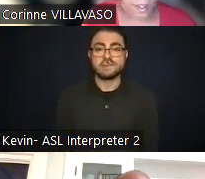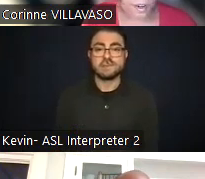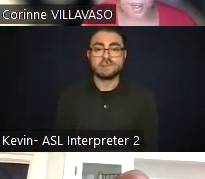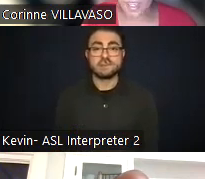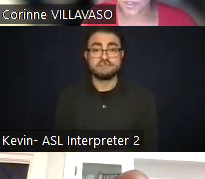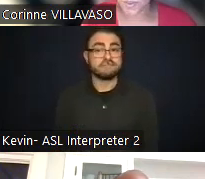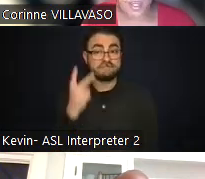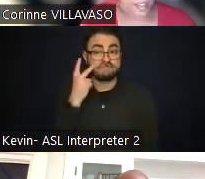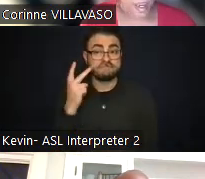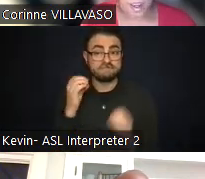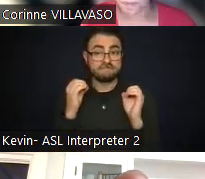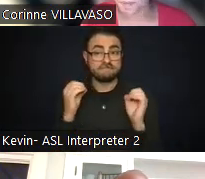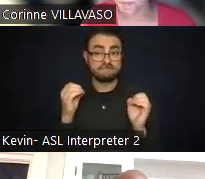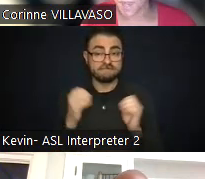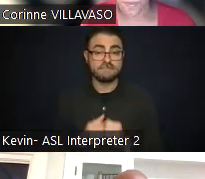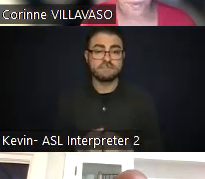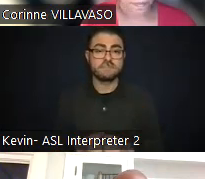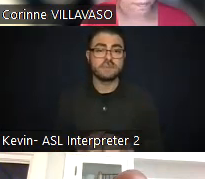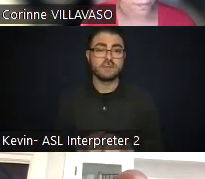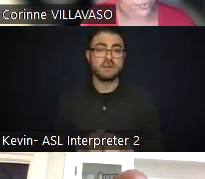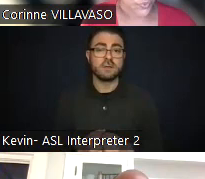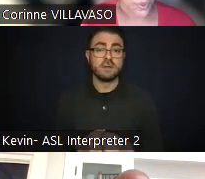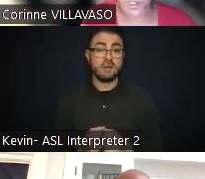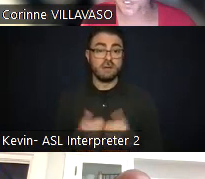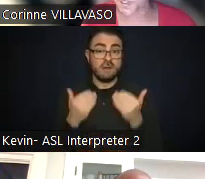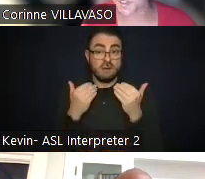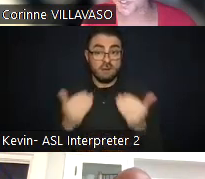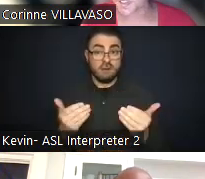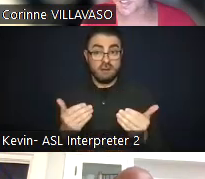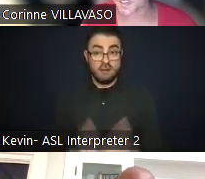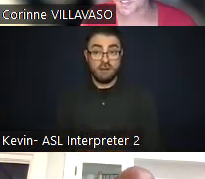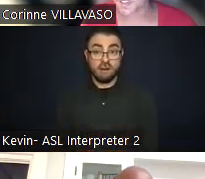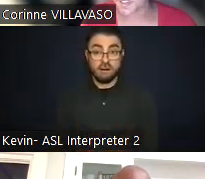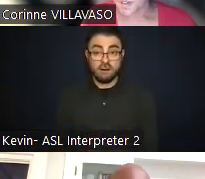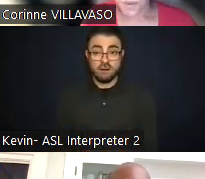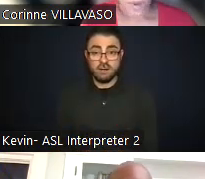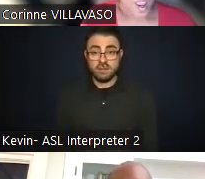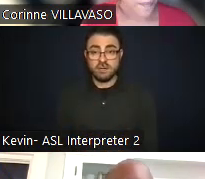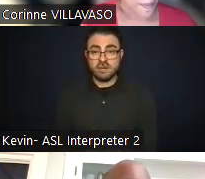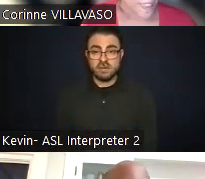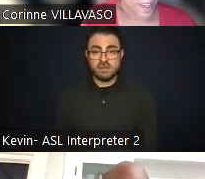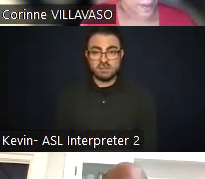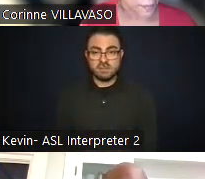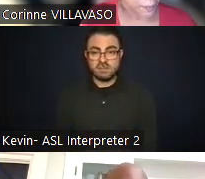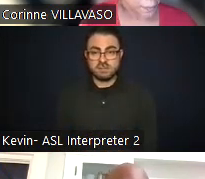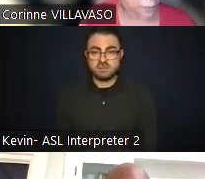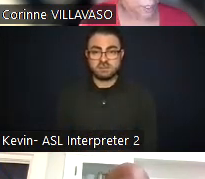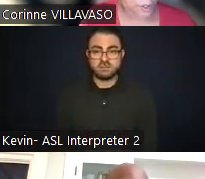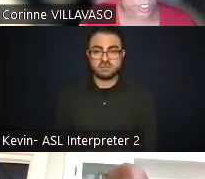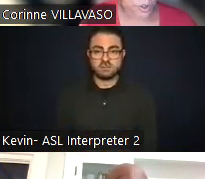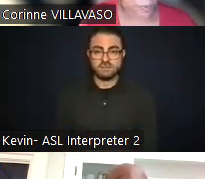Seeing that there are no hands raised, may we move forward? Sure. Thank you, guys. Thank you.